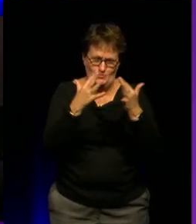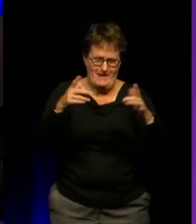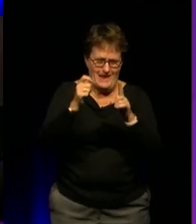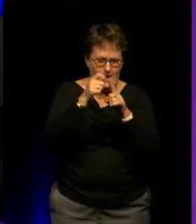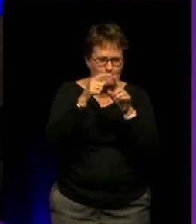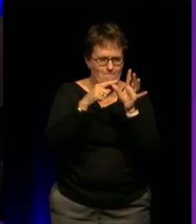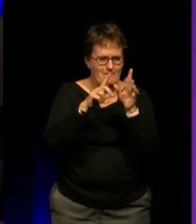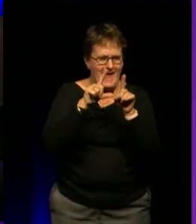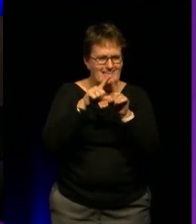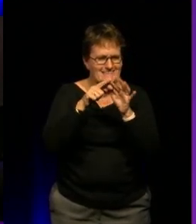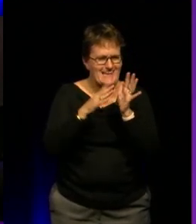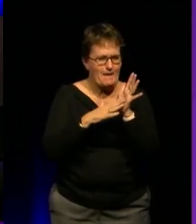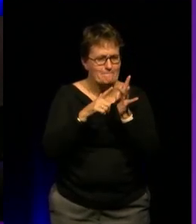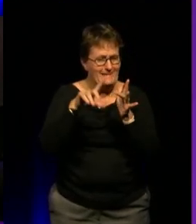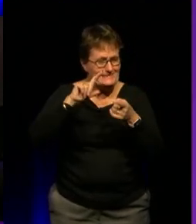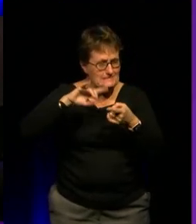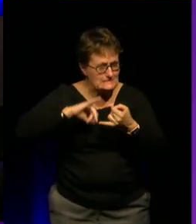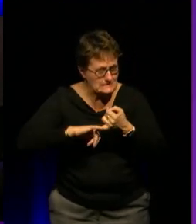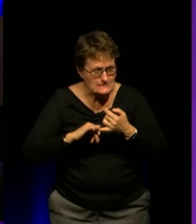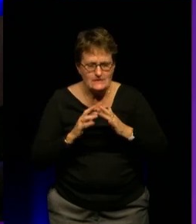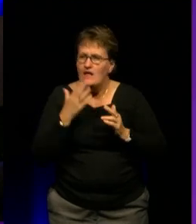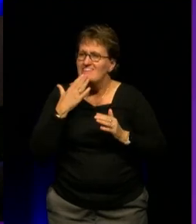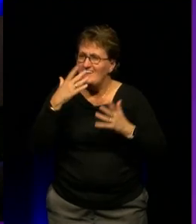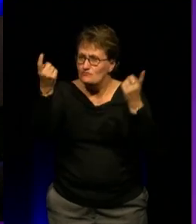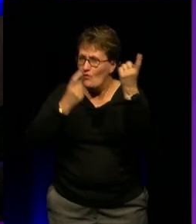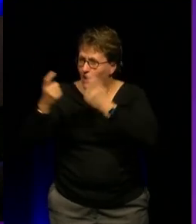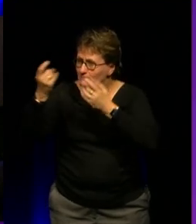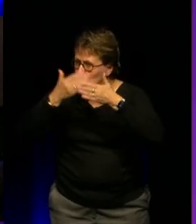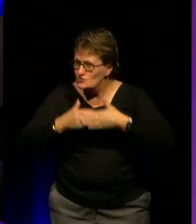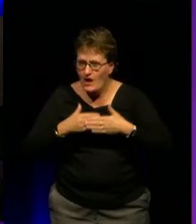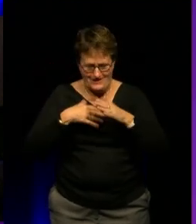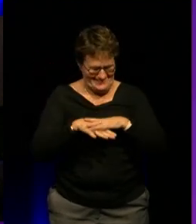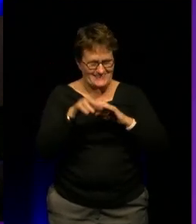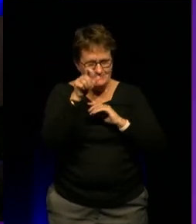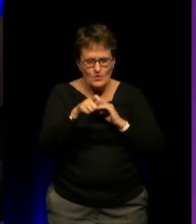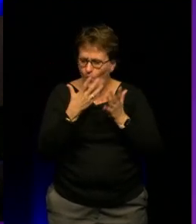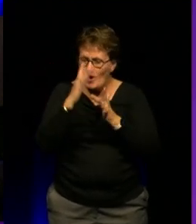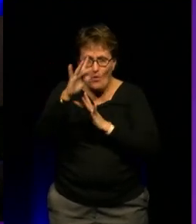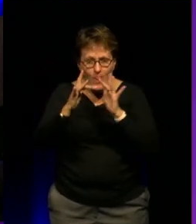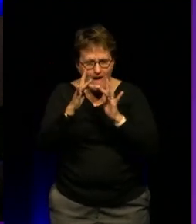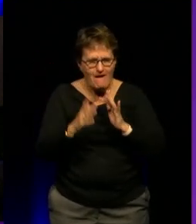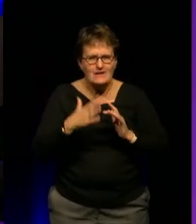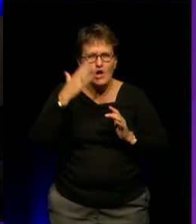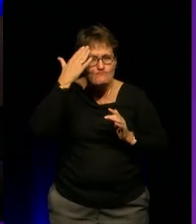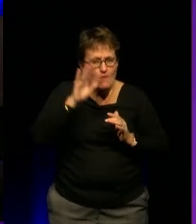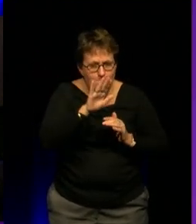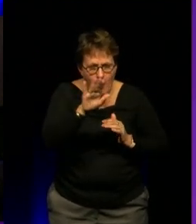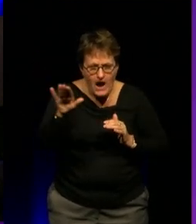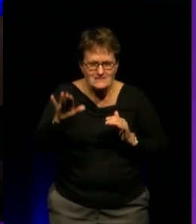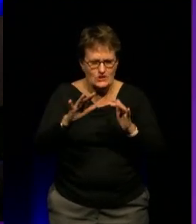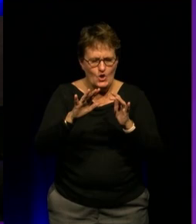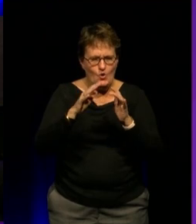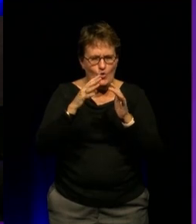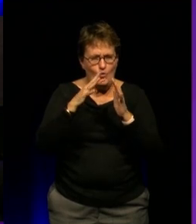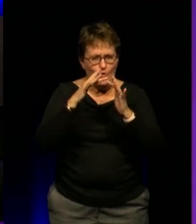worry. Look, thanks everyone for attending this evening here in person and online. Just a reminder that the